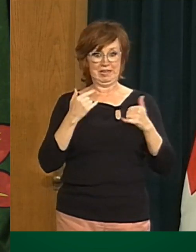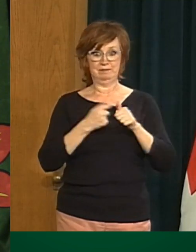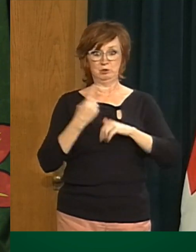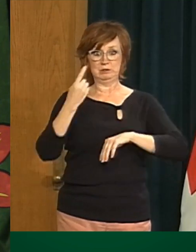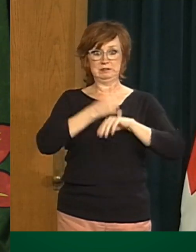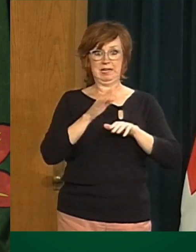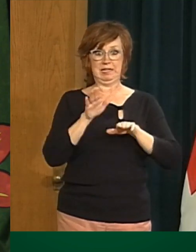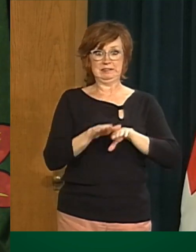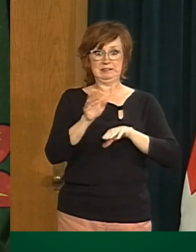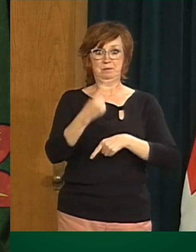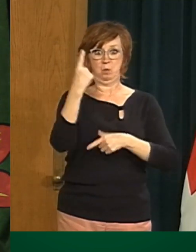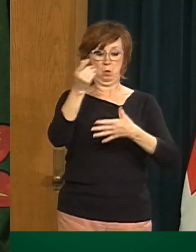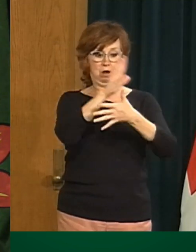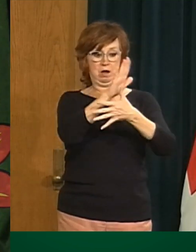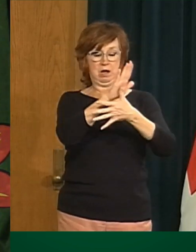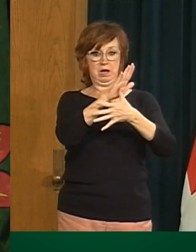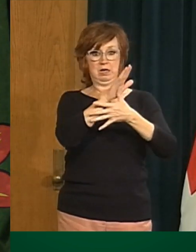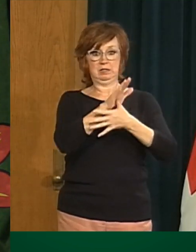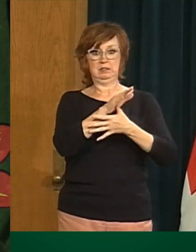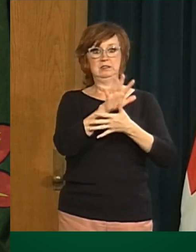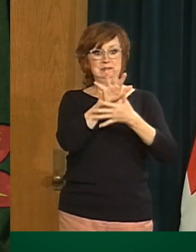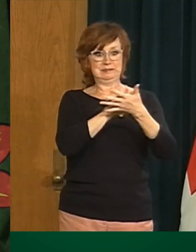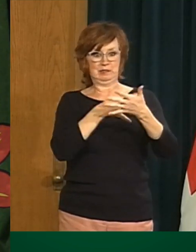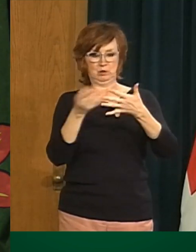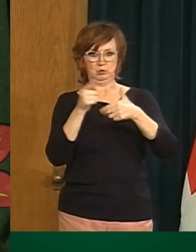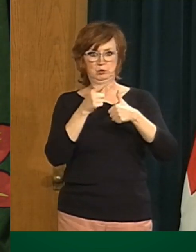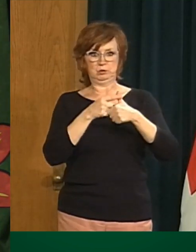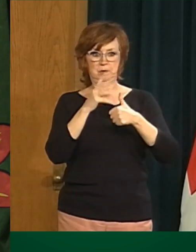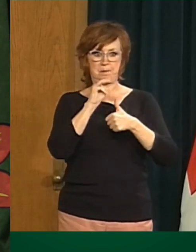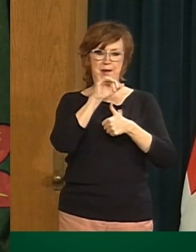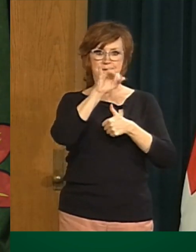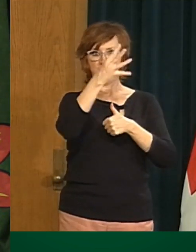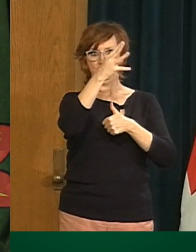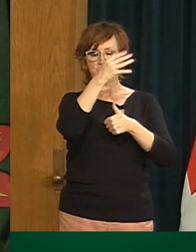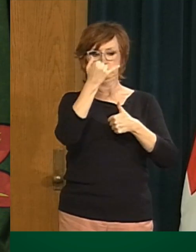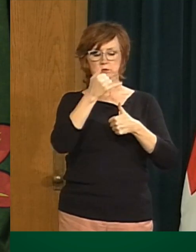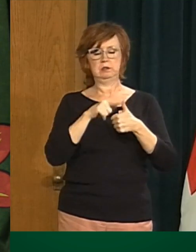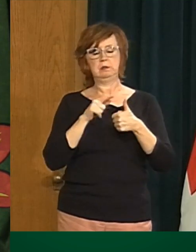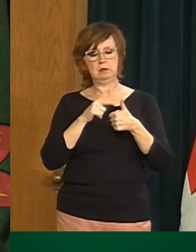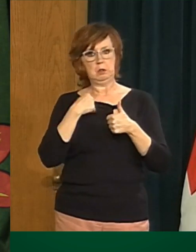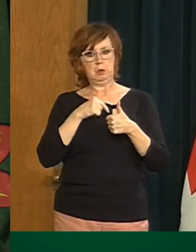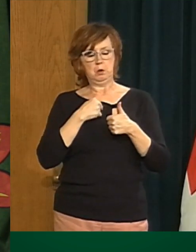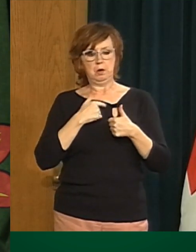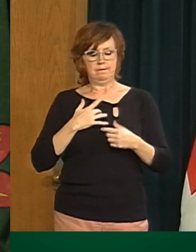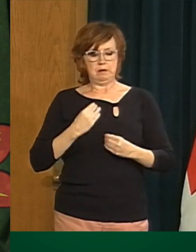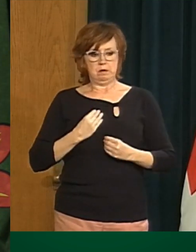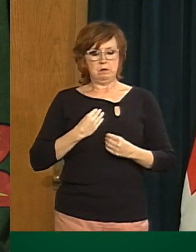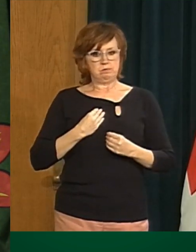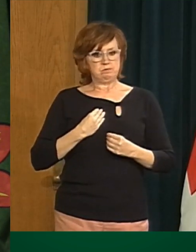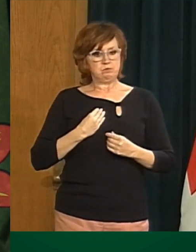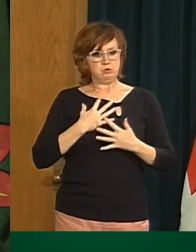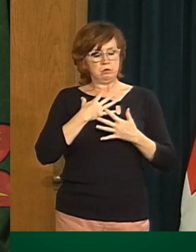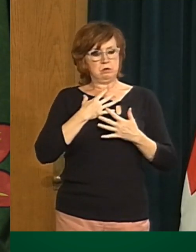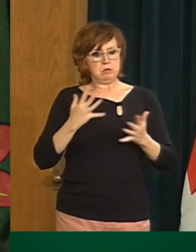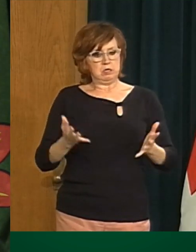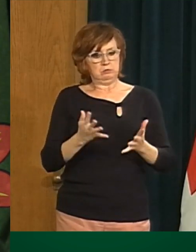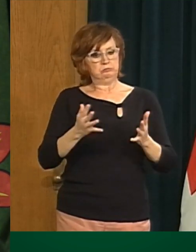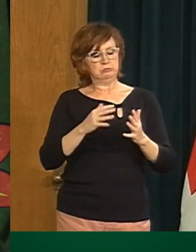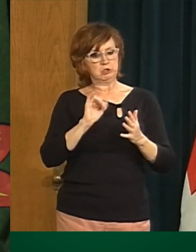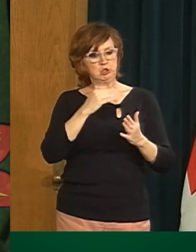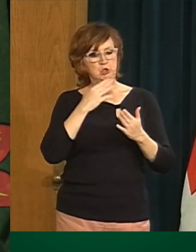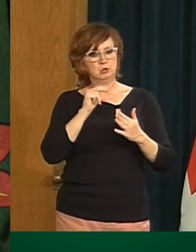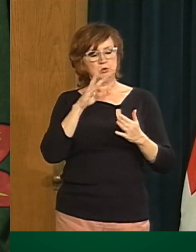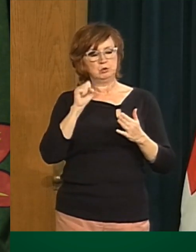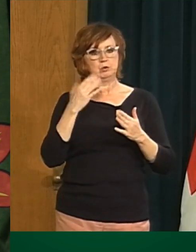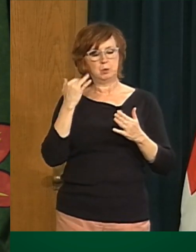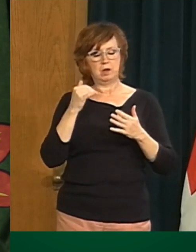unfortunately, COVID-19 is going to be with us for some time. And we are going to have to find new ways for our businesses